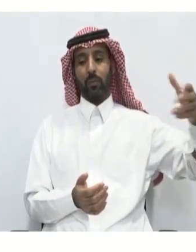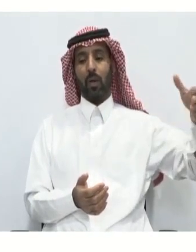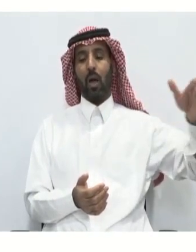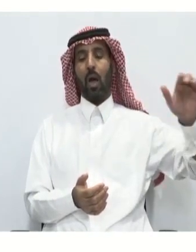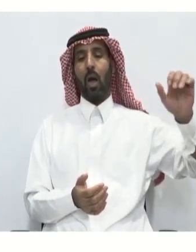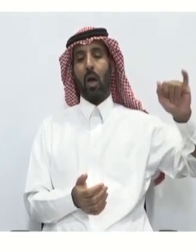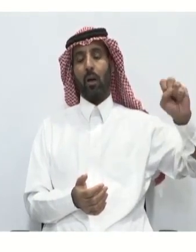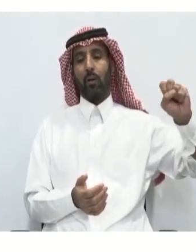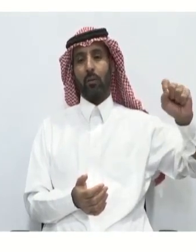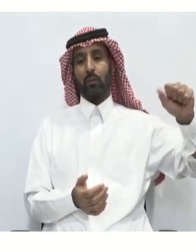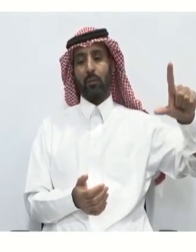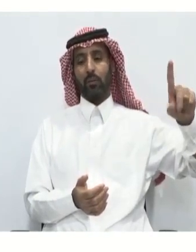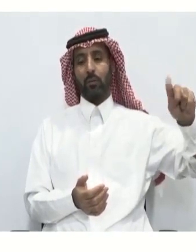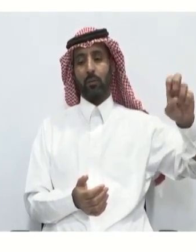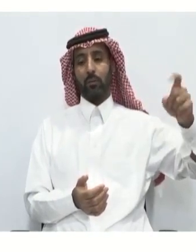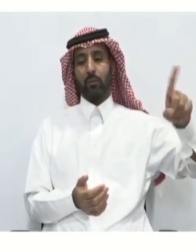there.